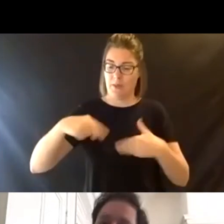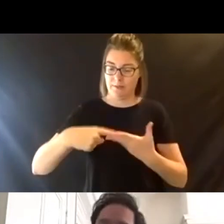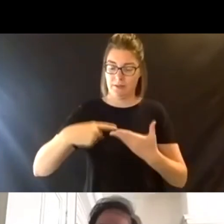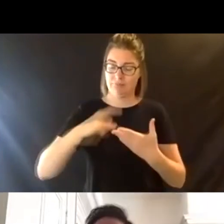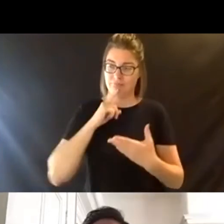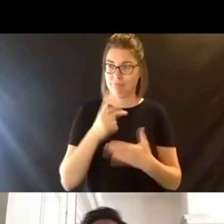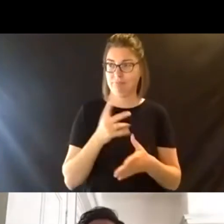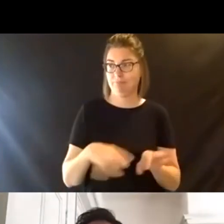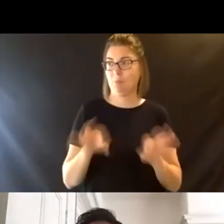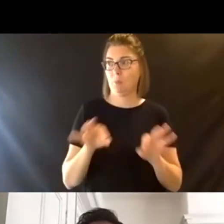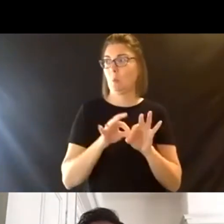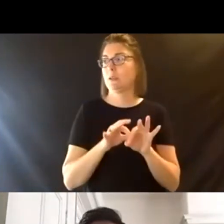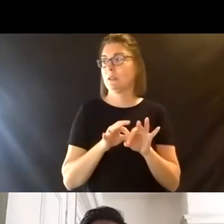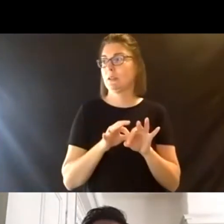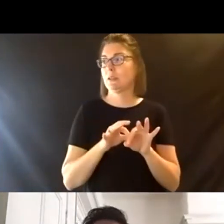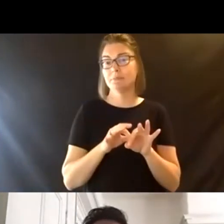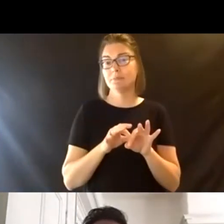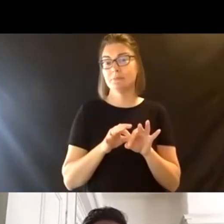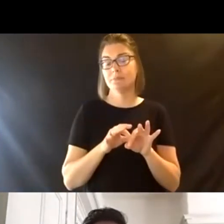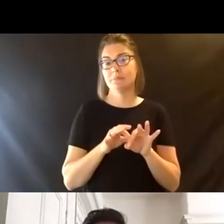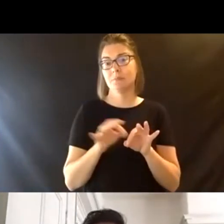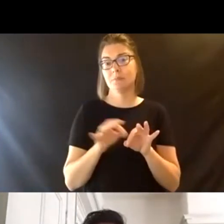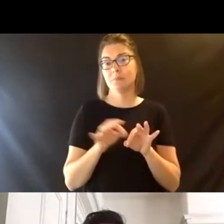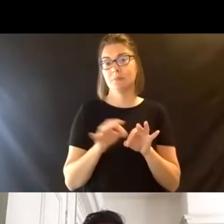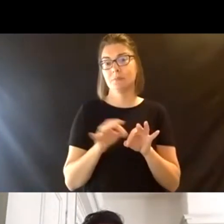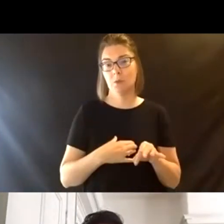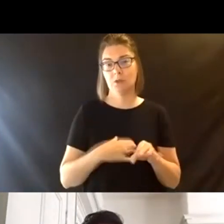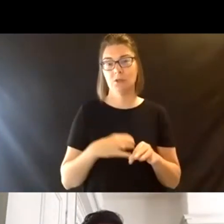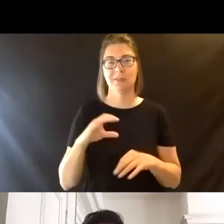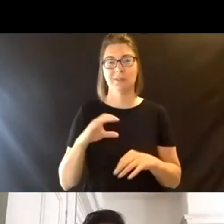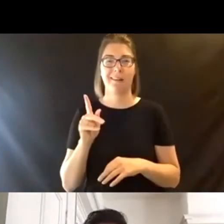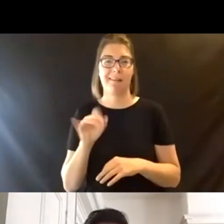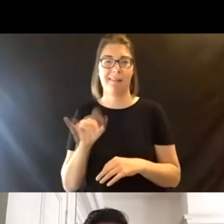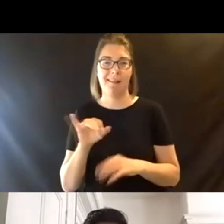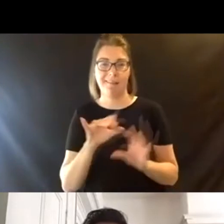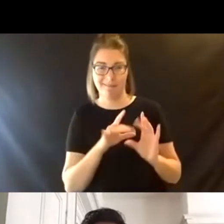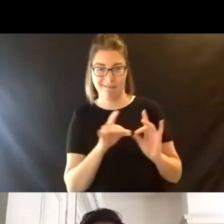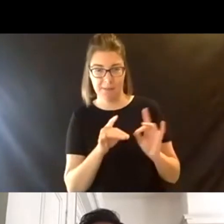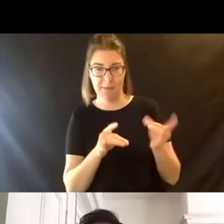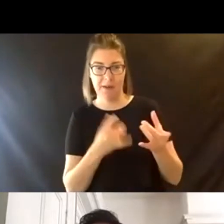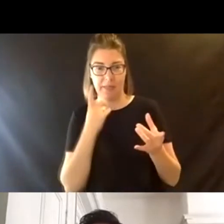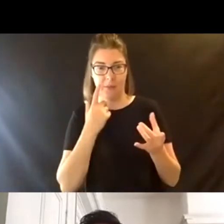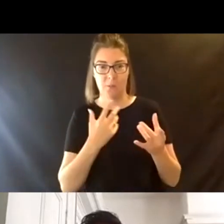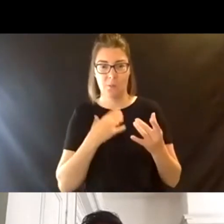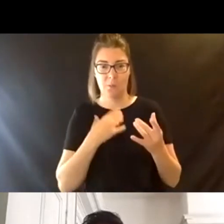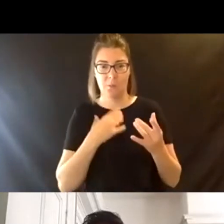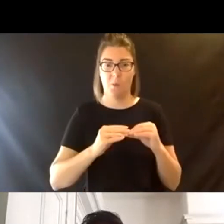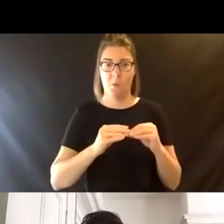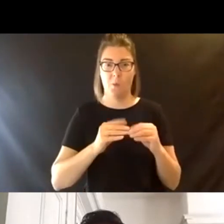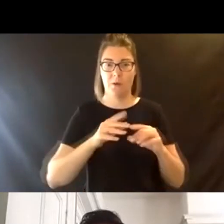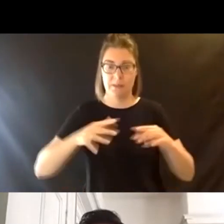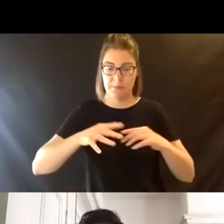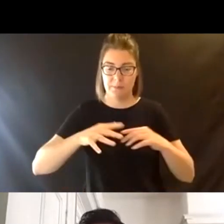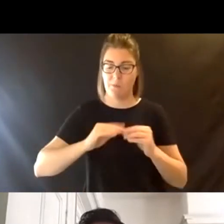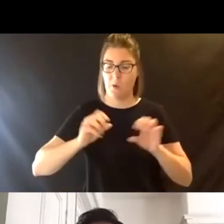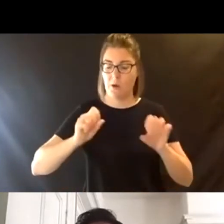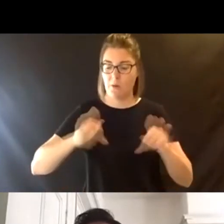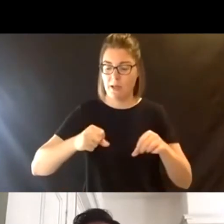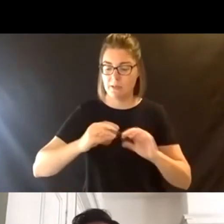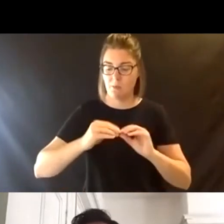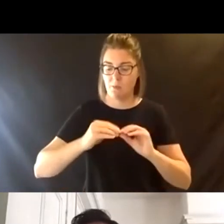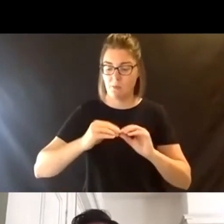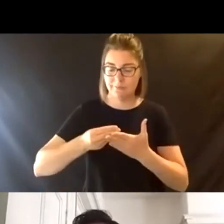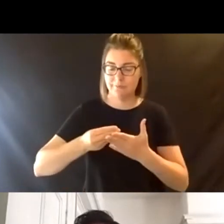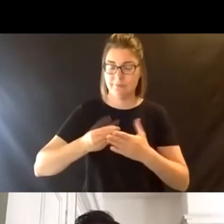and I wish that we had, as Kai mentioned, more space and more capacity and funding and resources to have more of